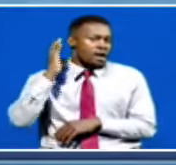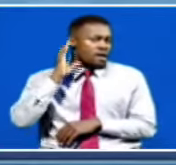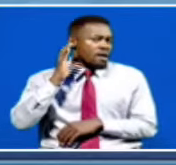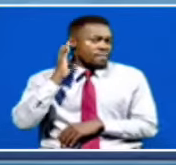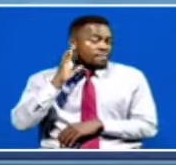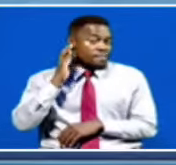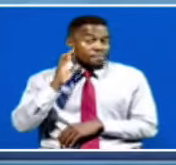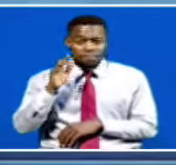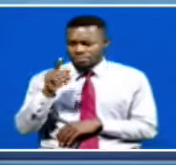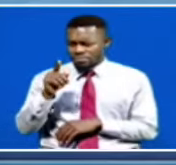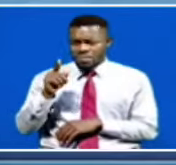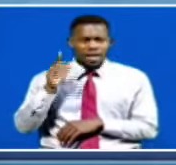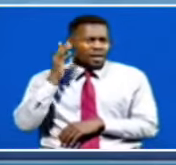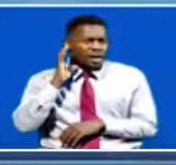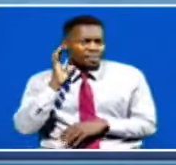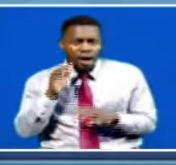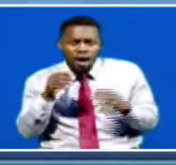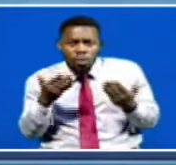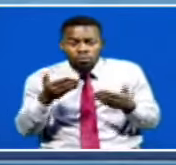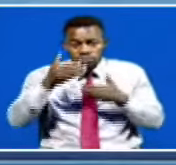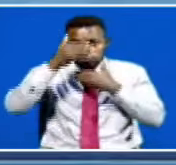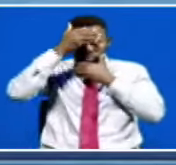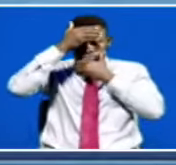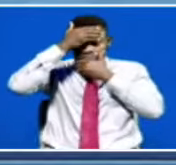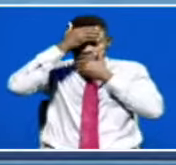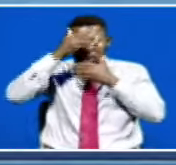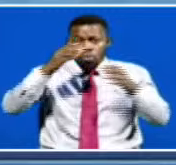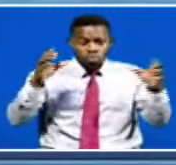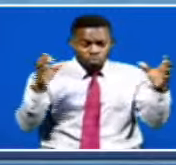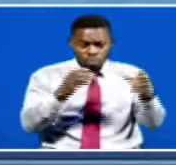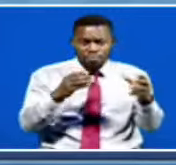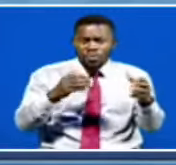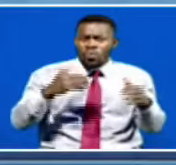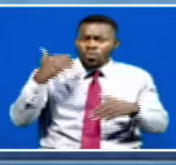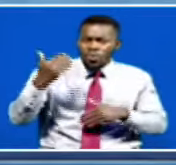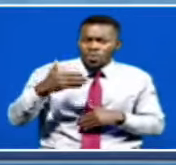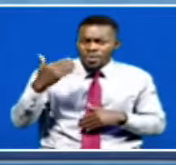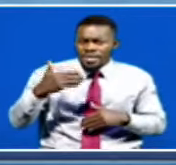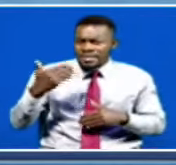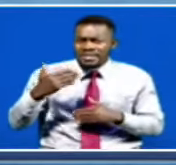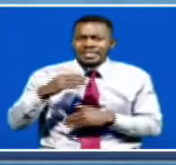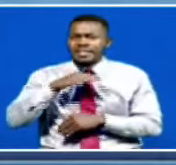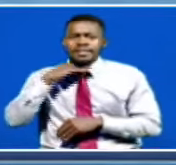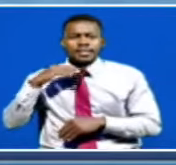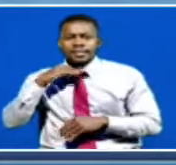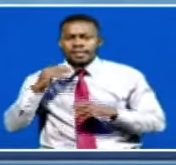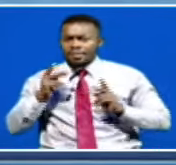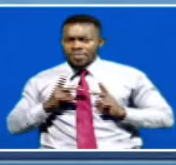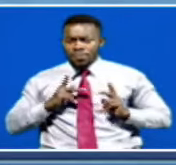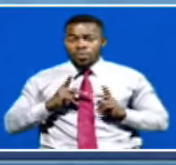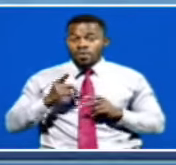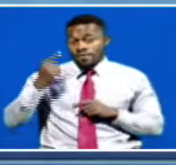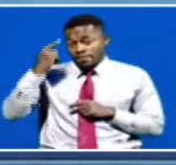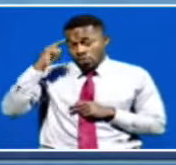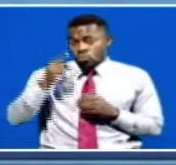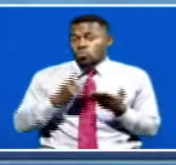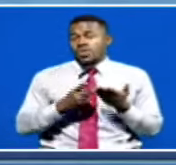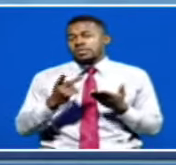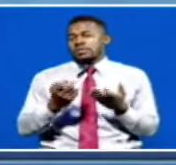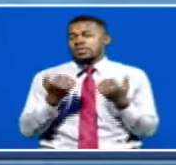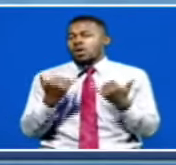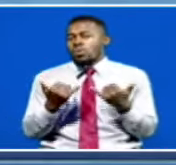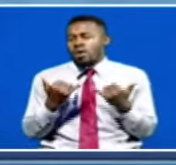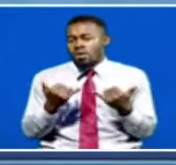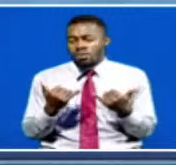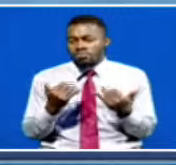mysterious gang that has been terrorizing homesteads and demanding huge amounts as ransom with 2 weeks' notice. And as Bramwell